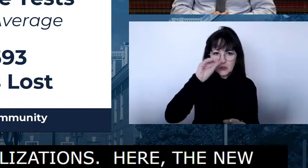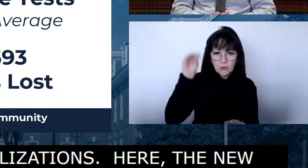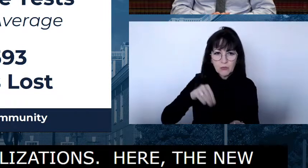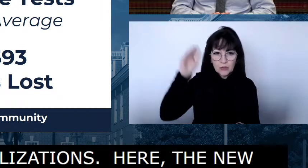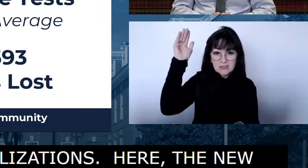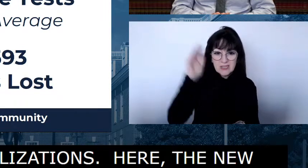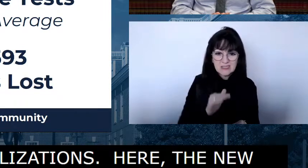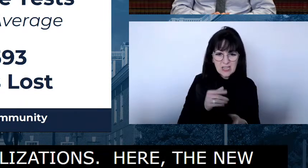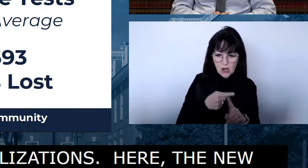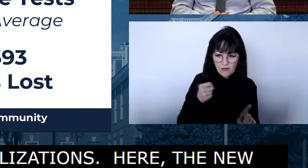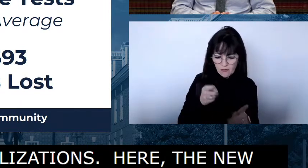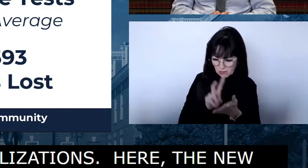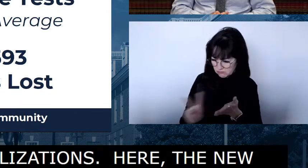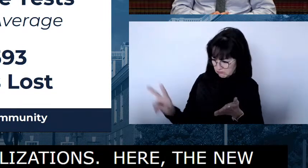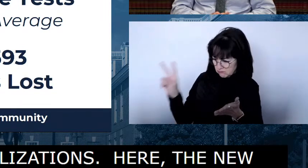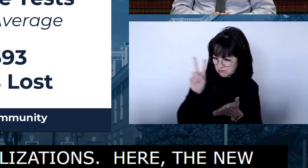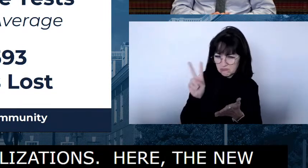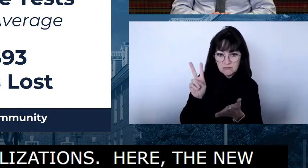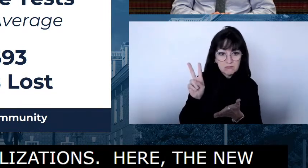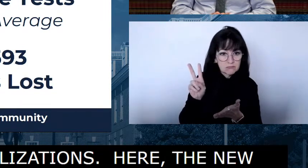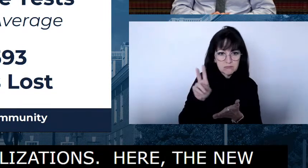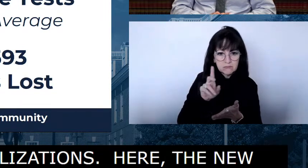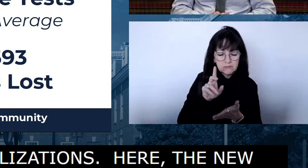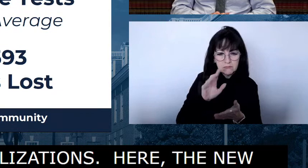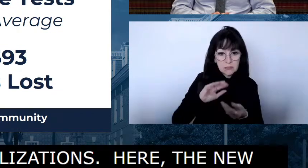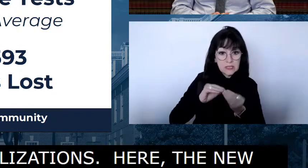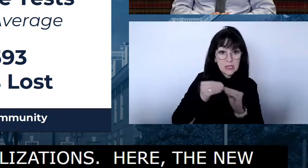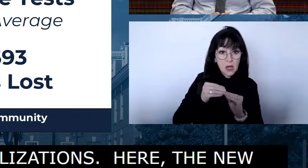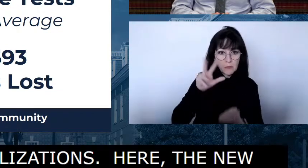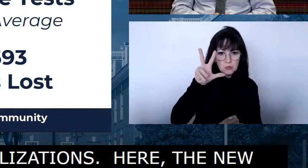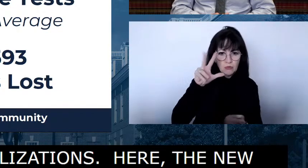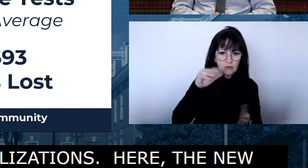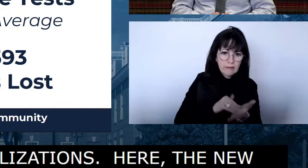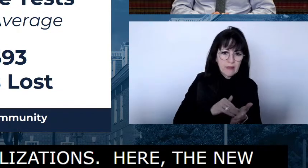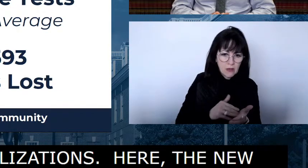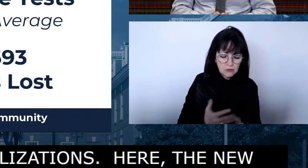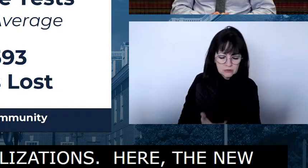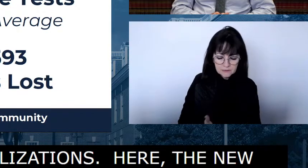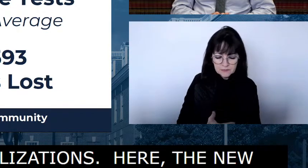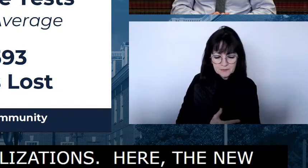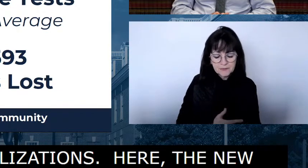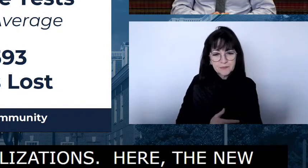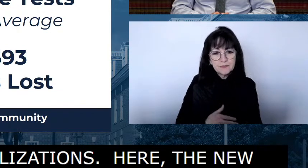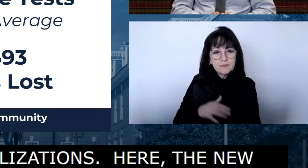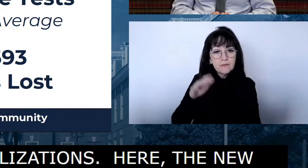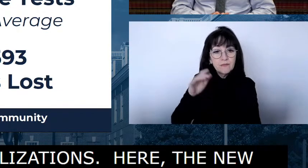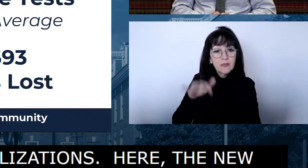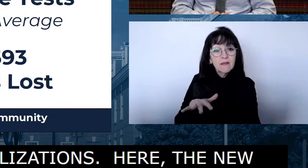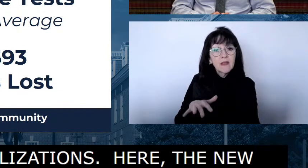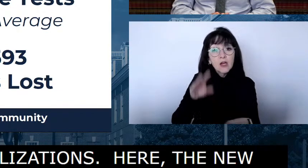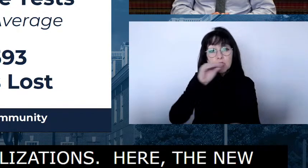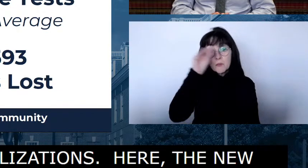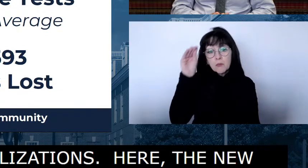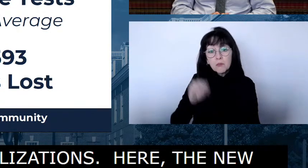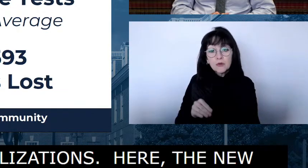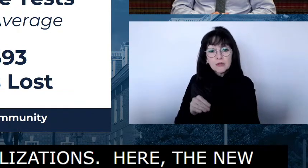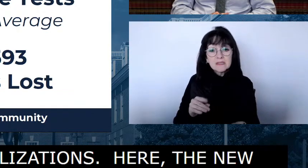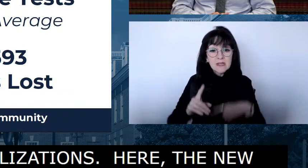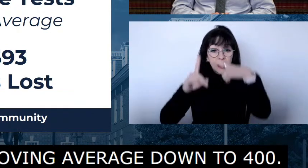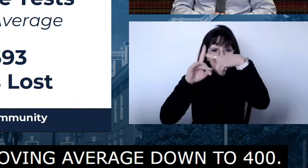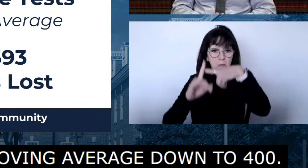3,000 just a couple weeks ago. Percent positives, importantly, are moving down as well,